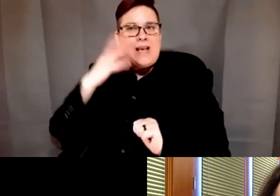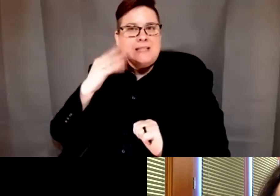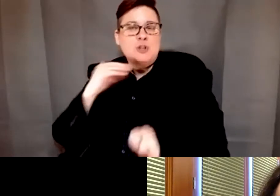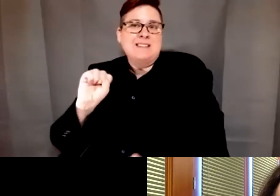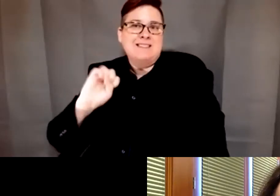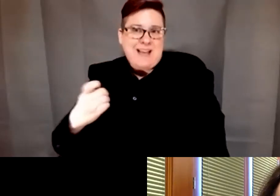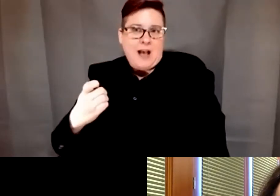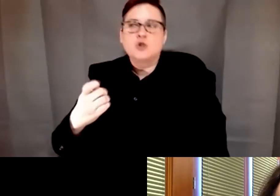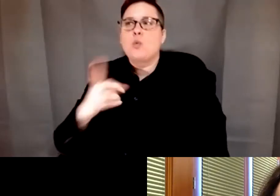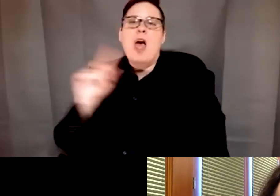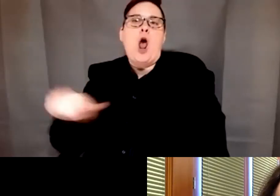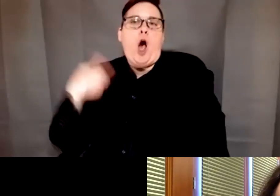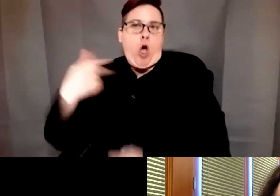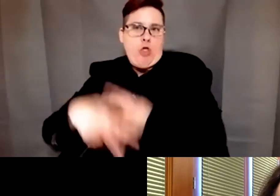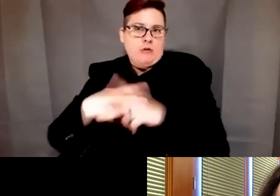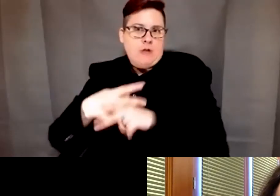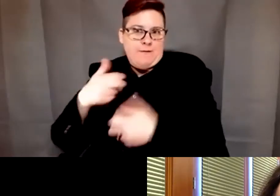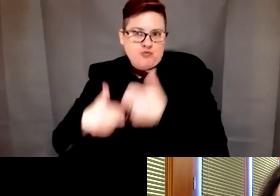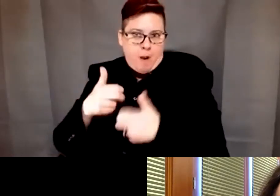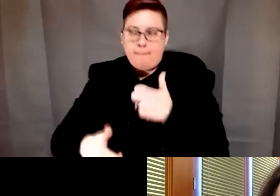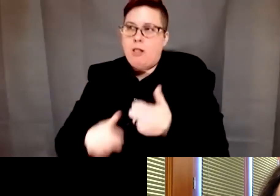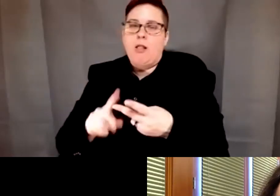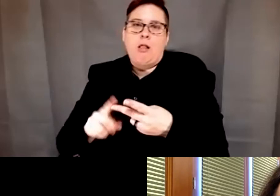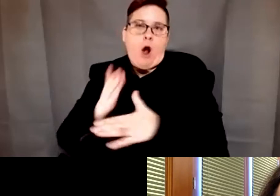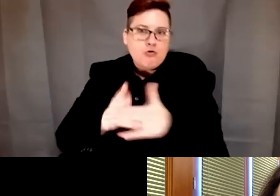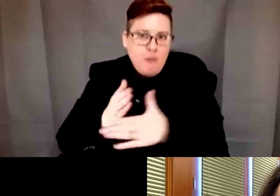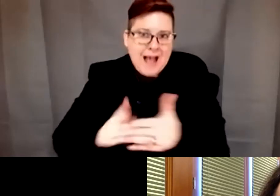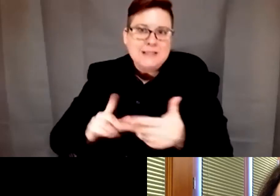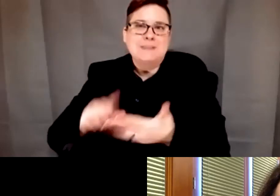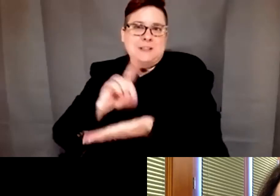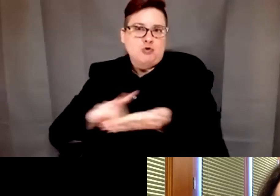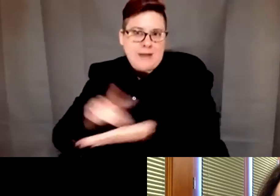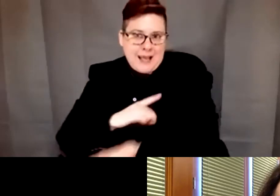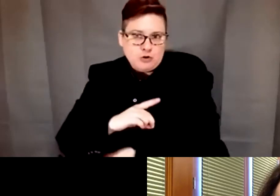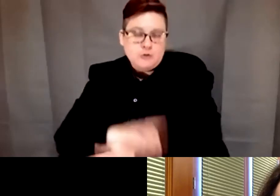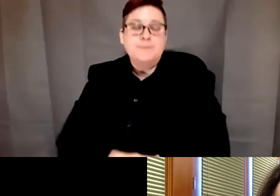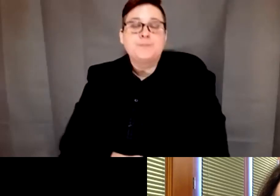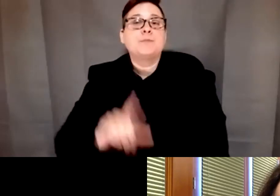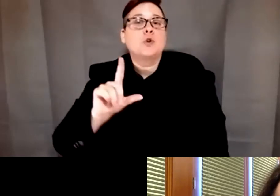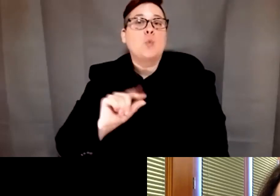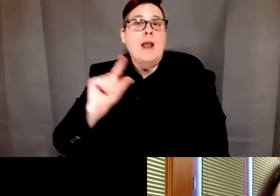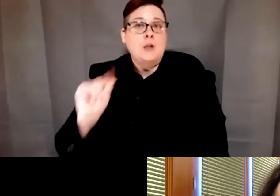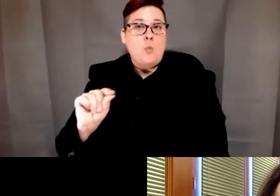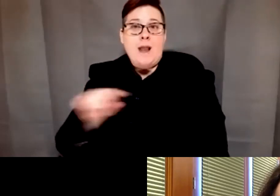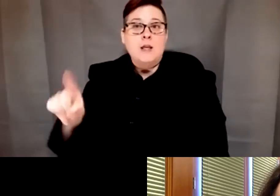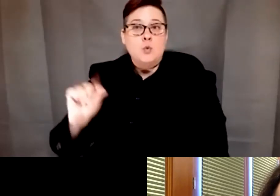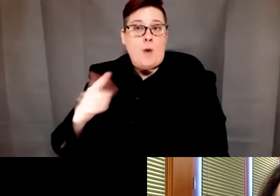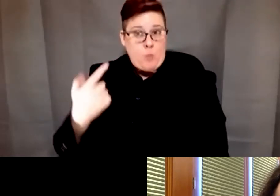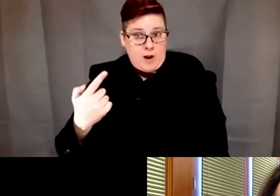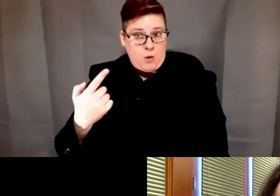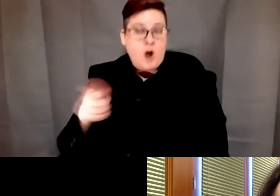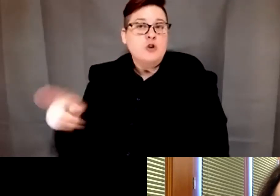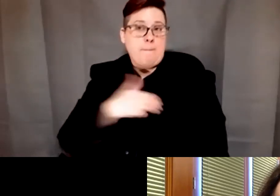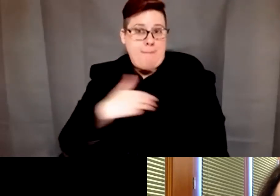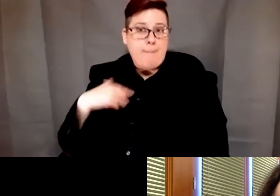sexual or other types of trouble, harassment, and discrimination. In 2020 to 2021, she was a member